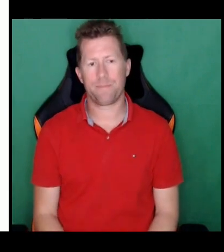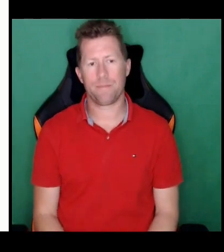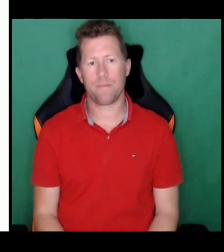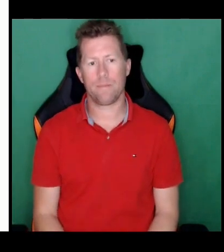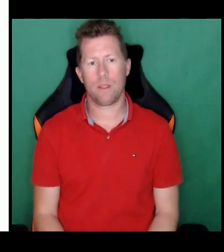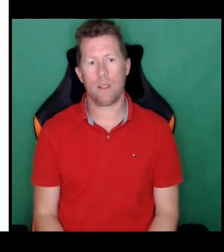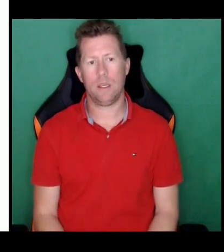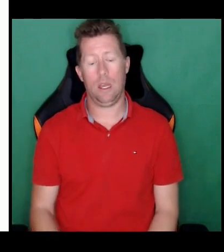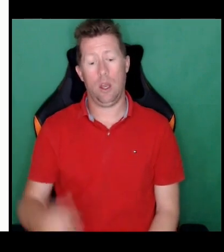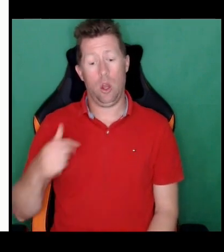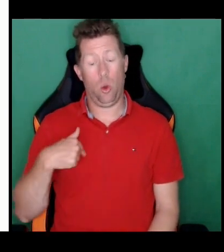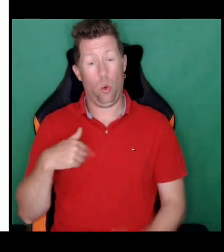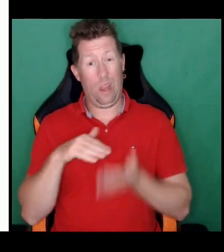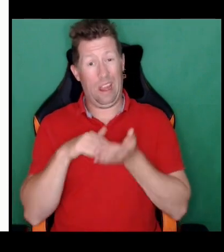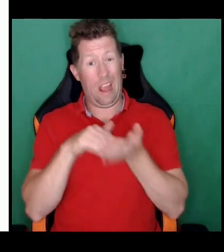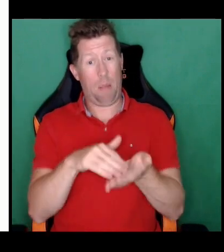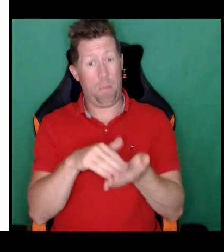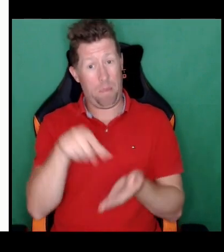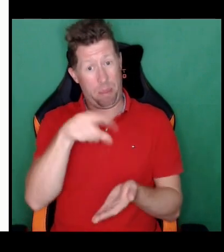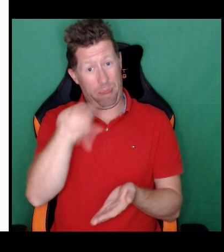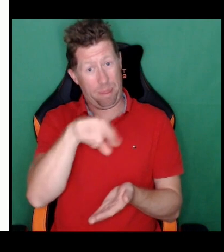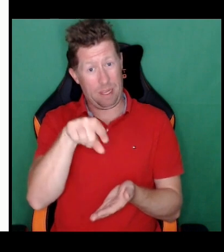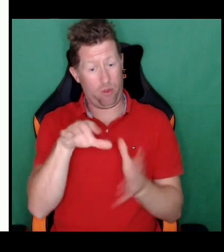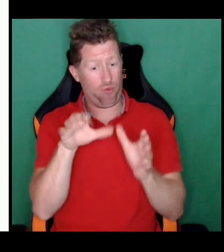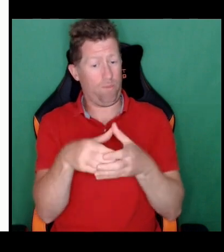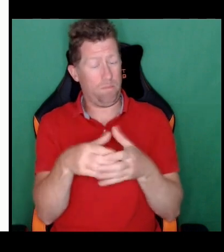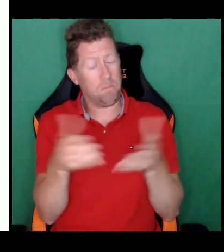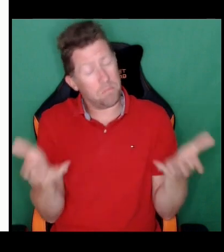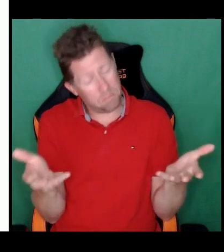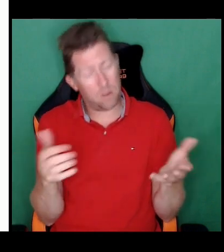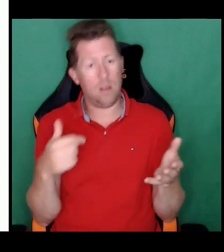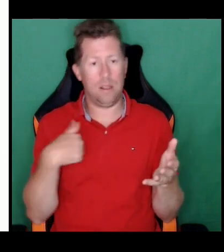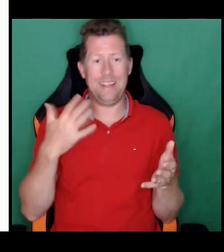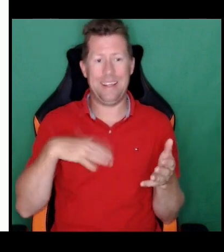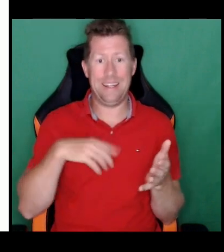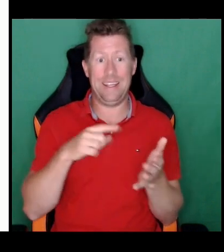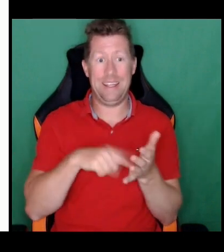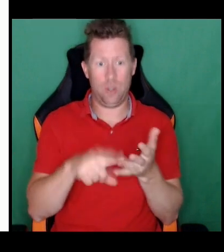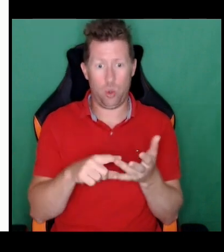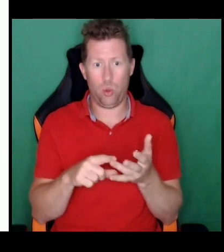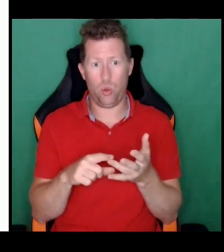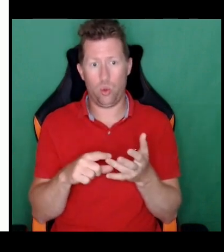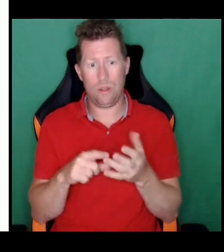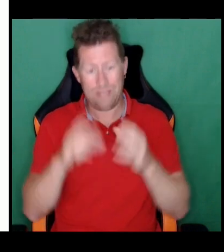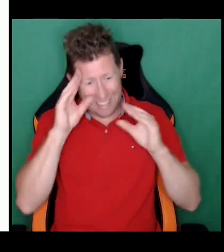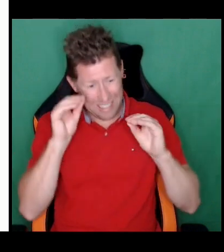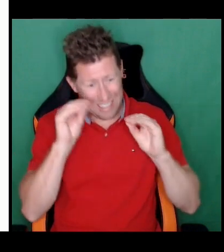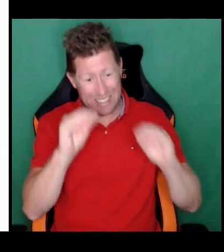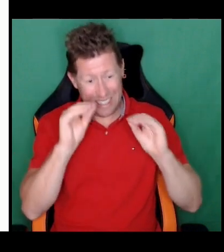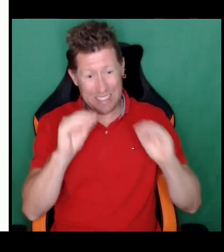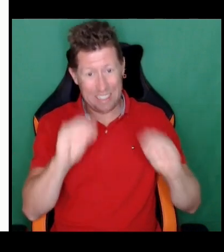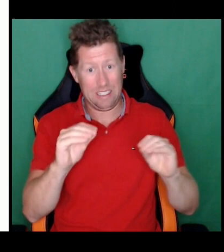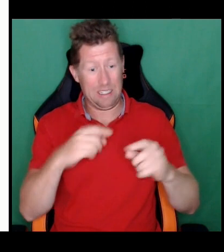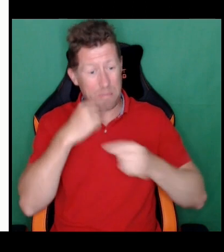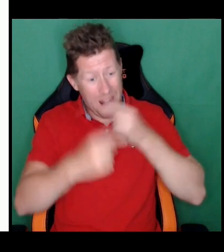So how can we help or influence the attached? Yes, we need to educate them and inform them